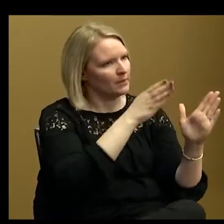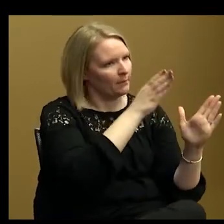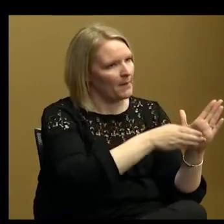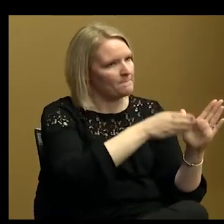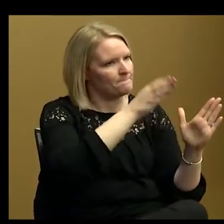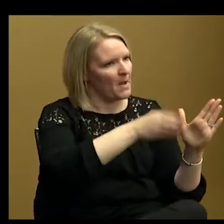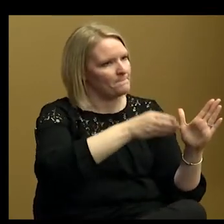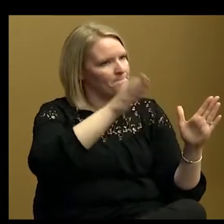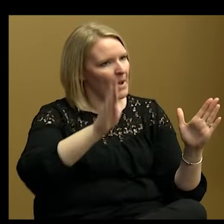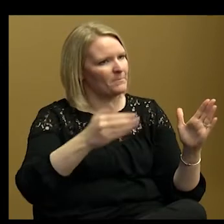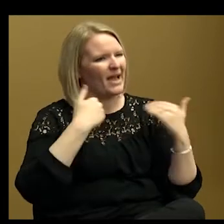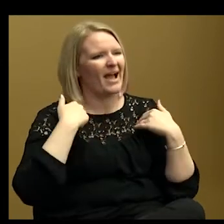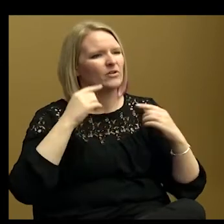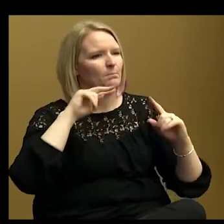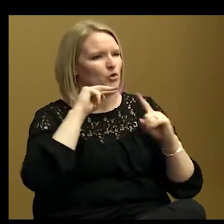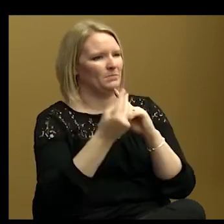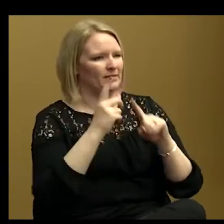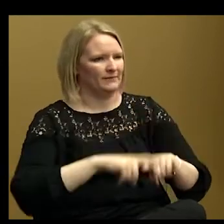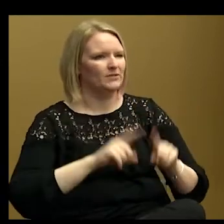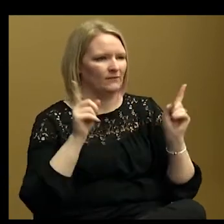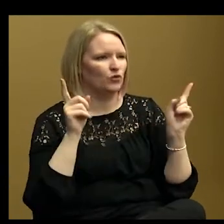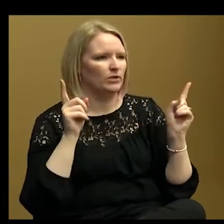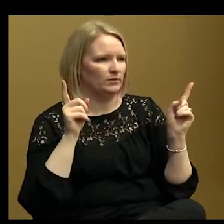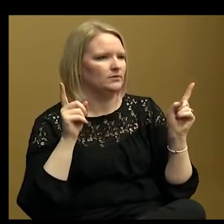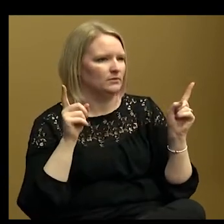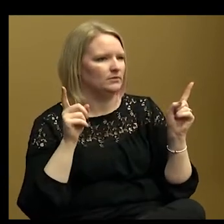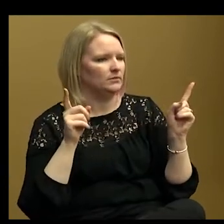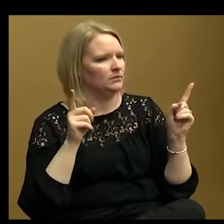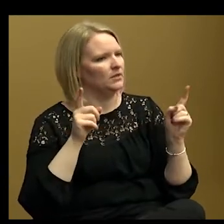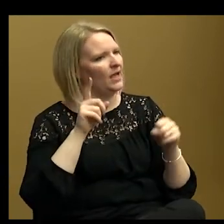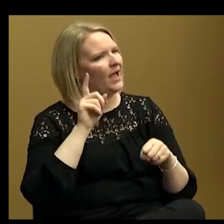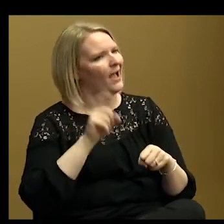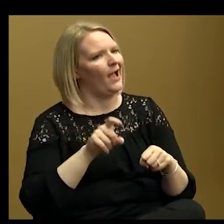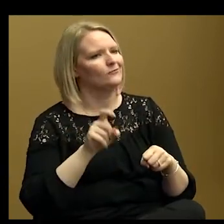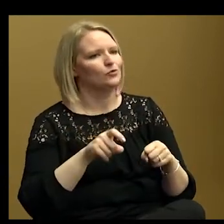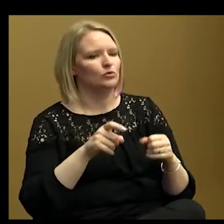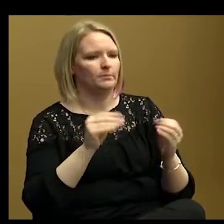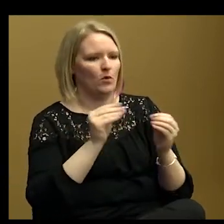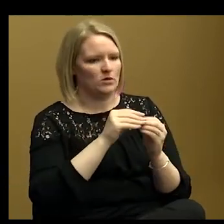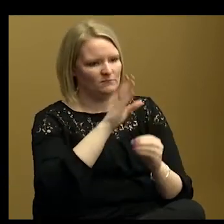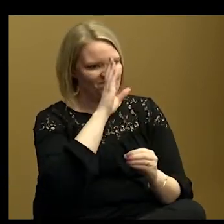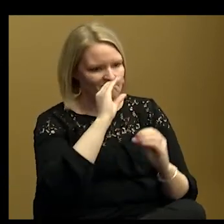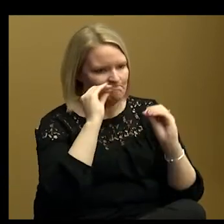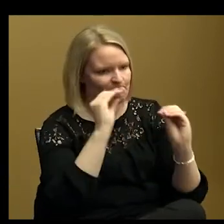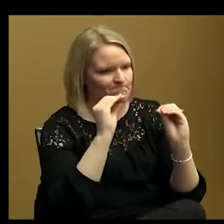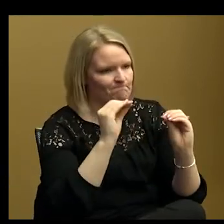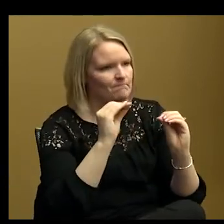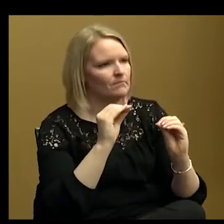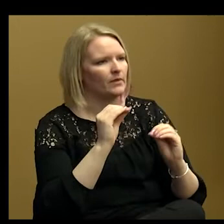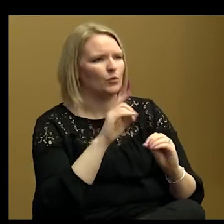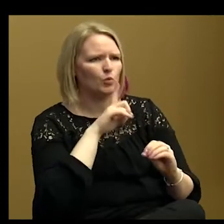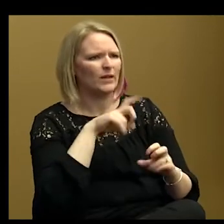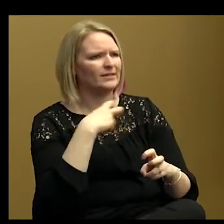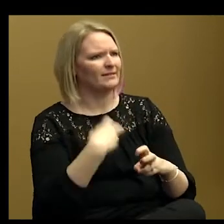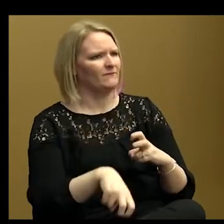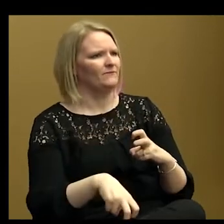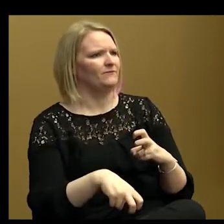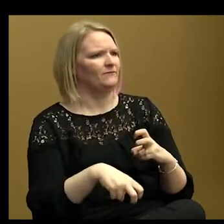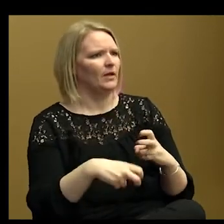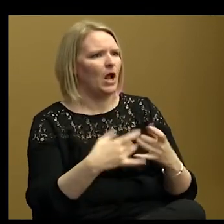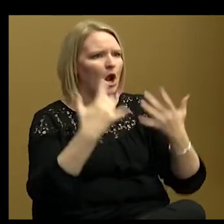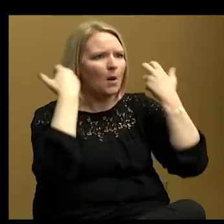look at it in a whole different way and use a lot more direct instruction, which is very hard, it's very